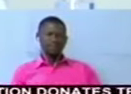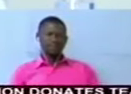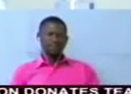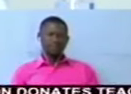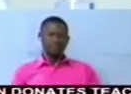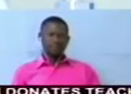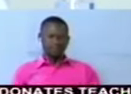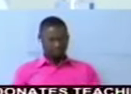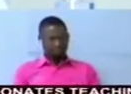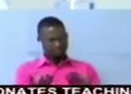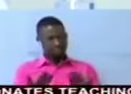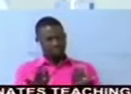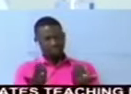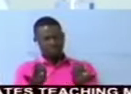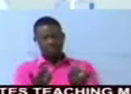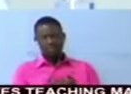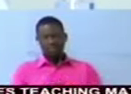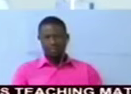Go ahead, please.